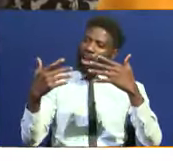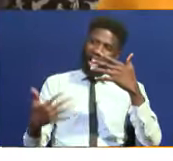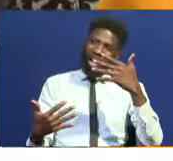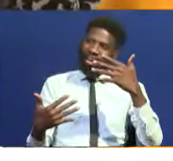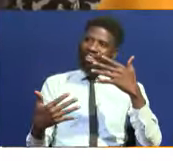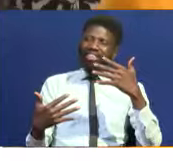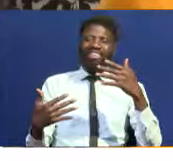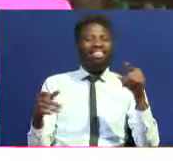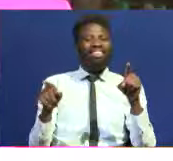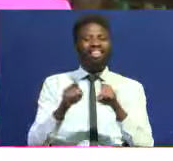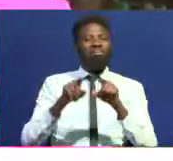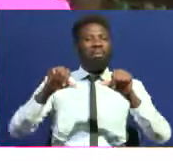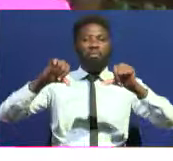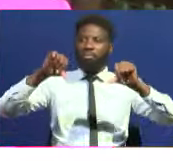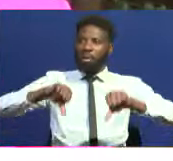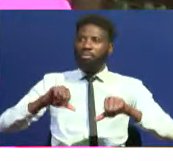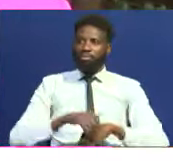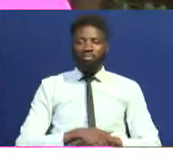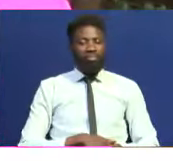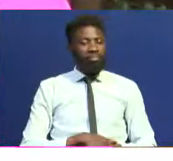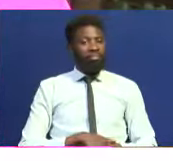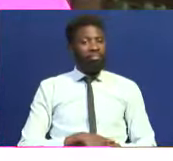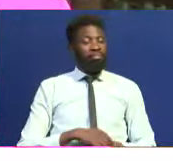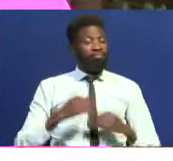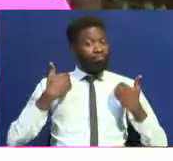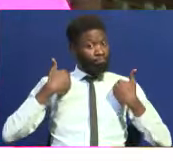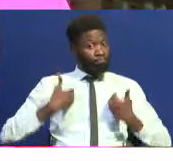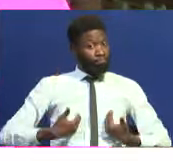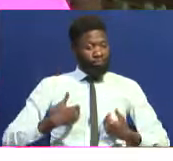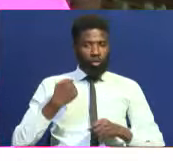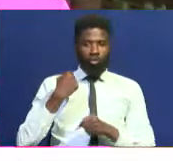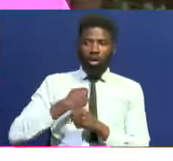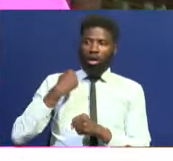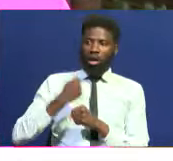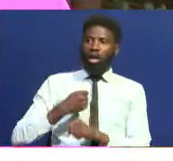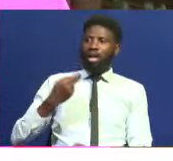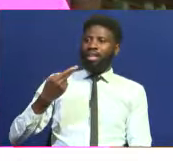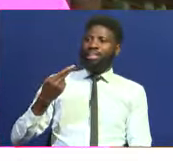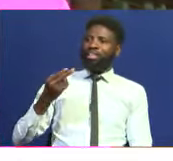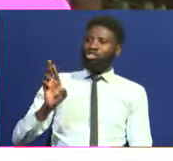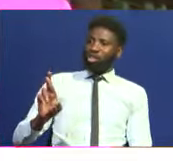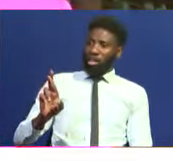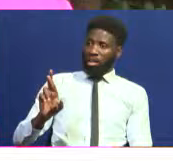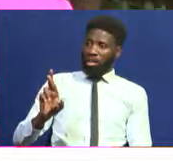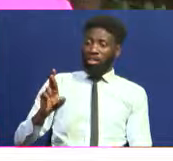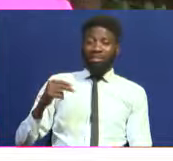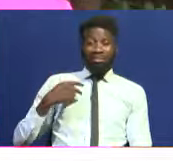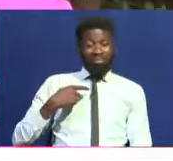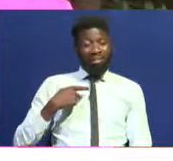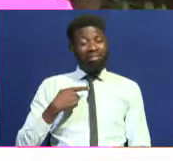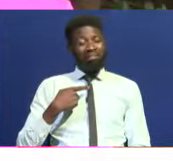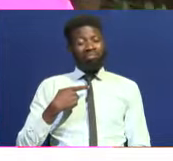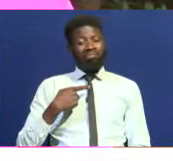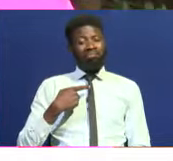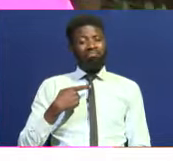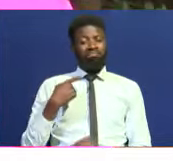will be bad. As a HR professional, I have come to learn that setting